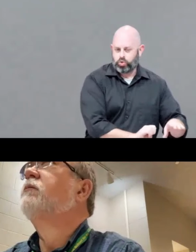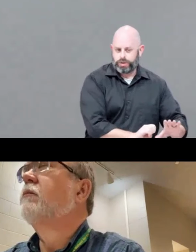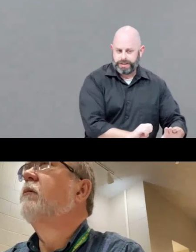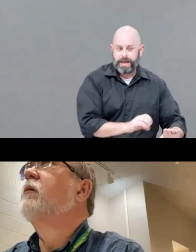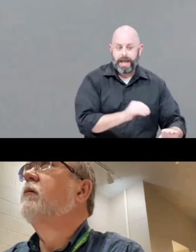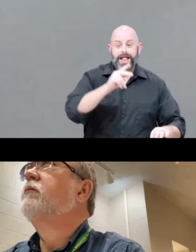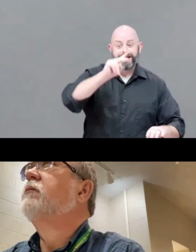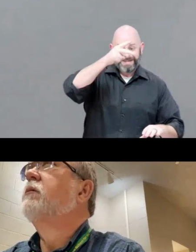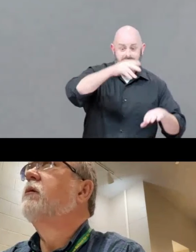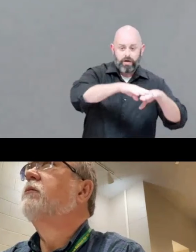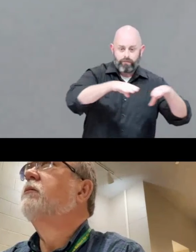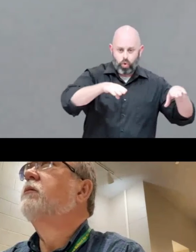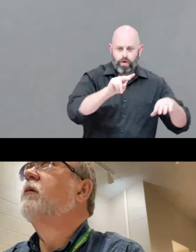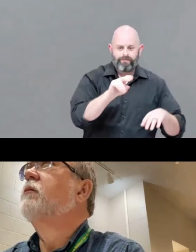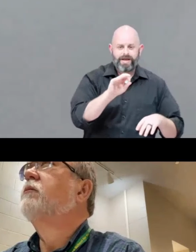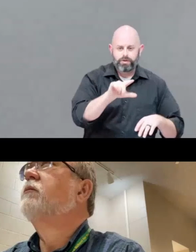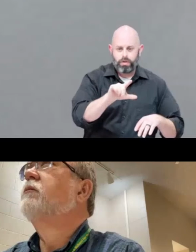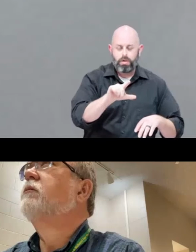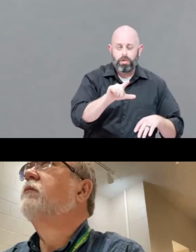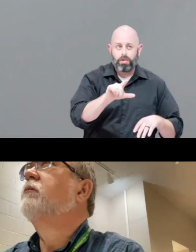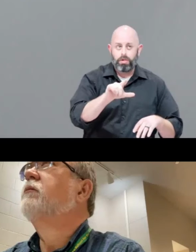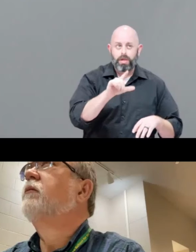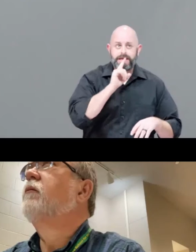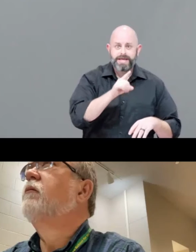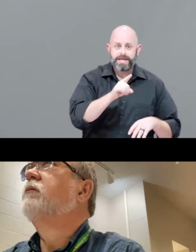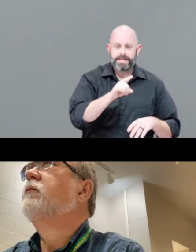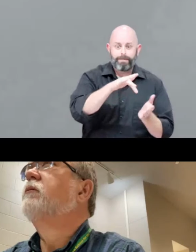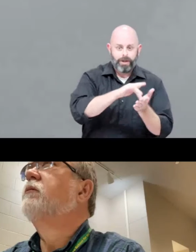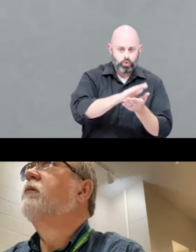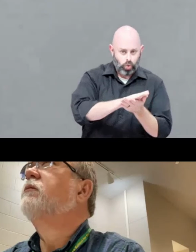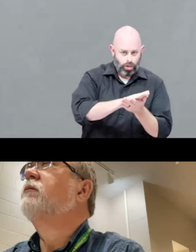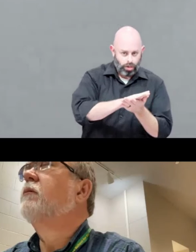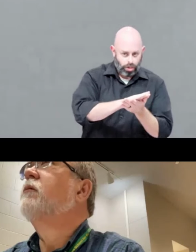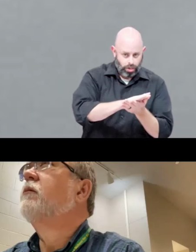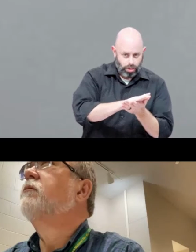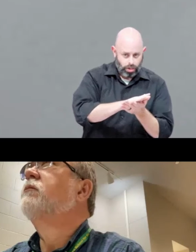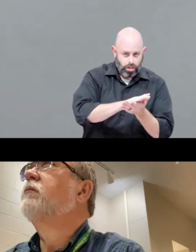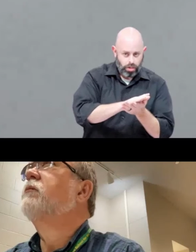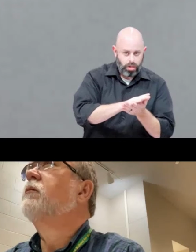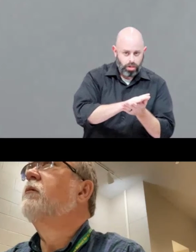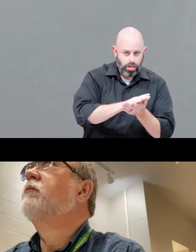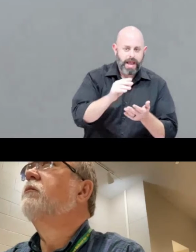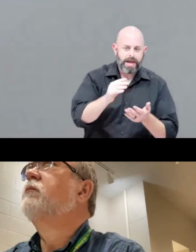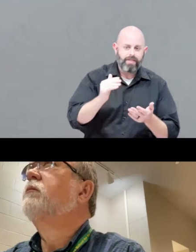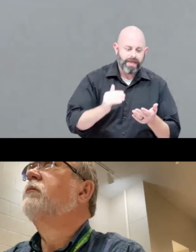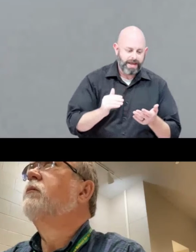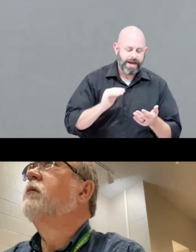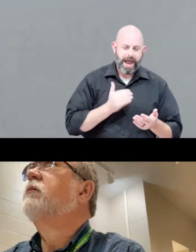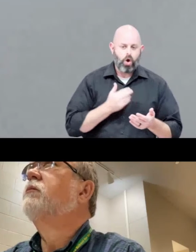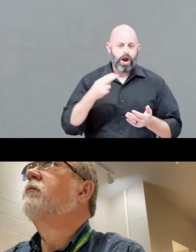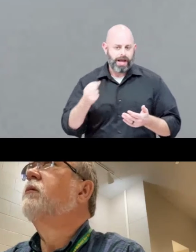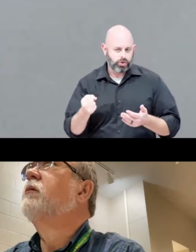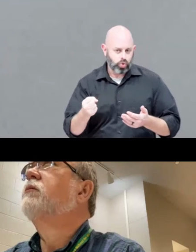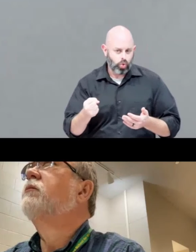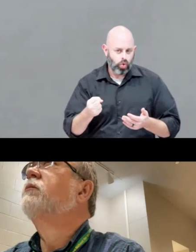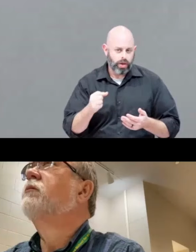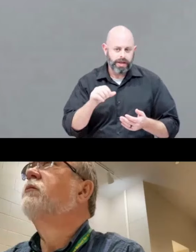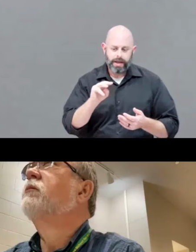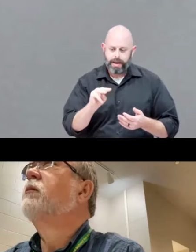on the 2nd floor is middle school. And then our high school is